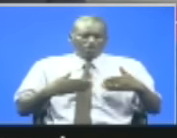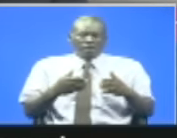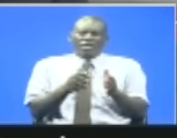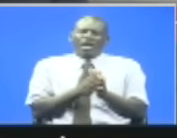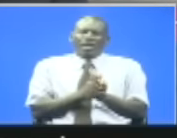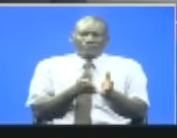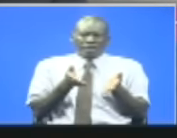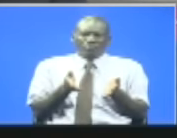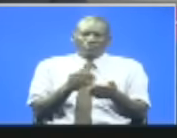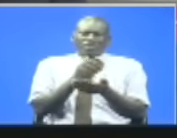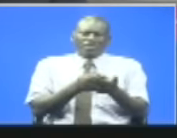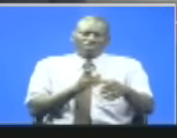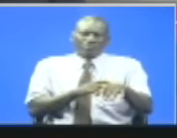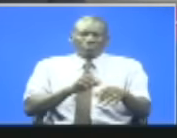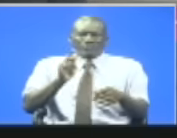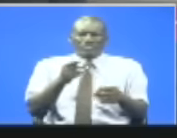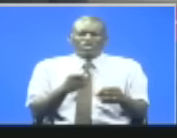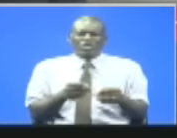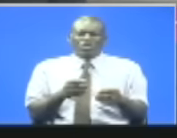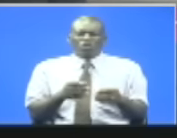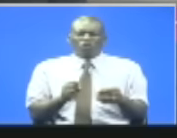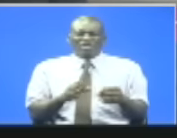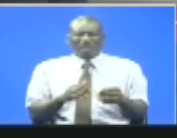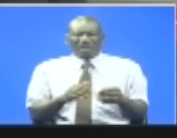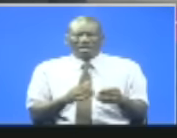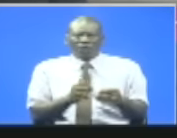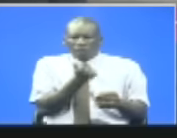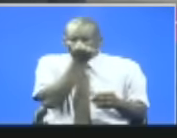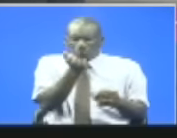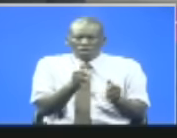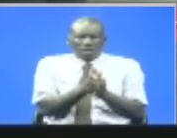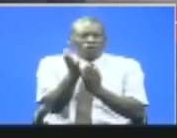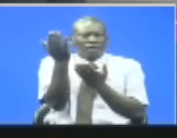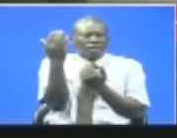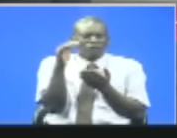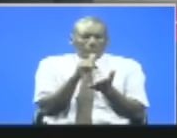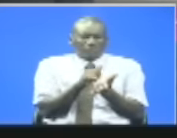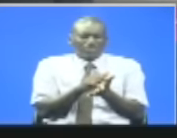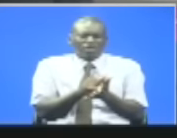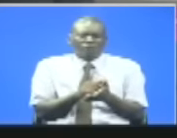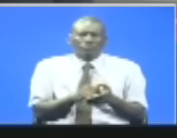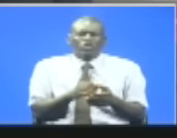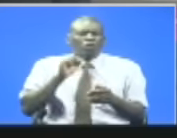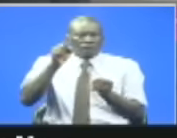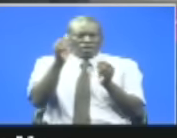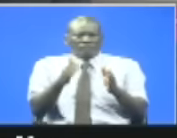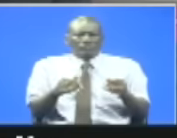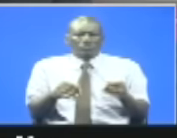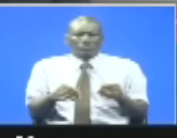And sometimes in Kenya we become a little bit too naive, and that we expect that the politicians equal to a